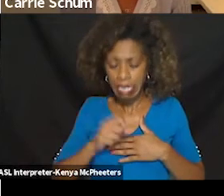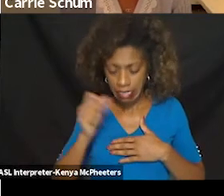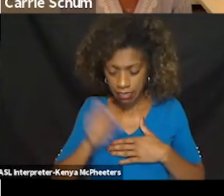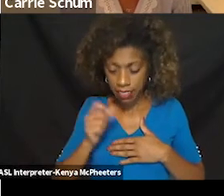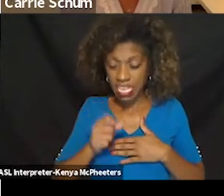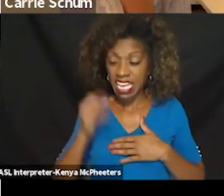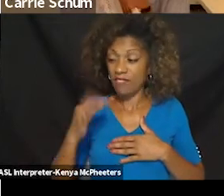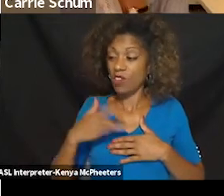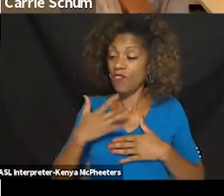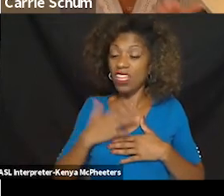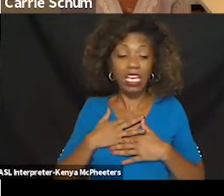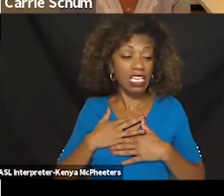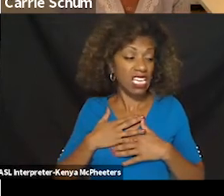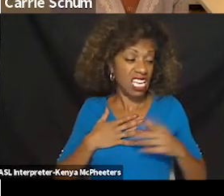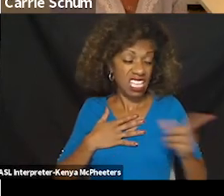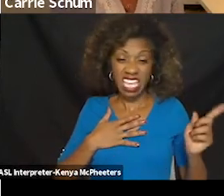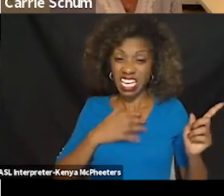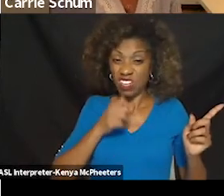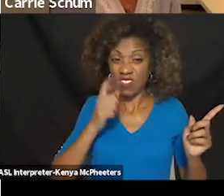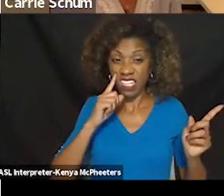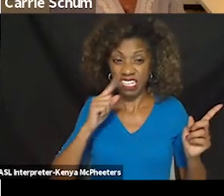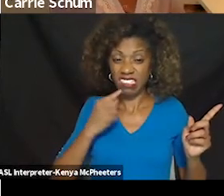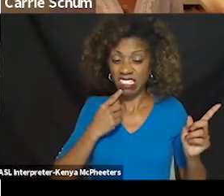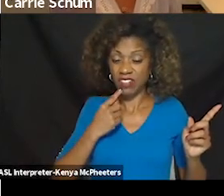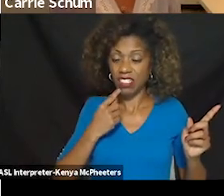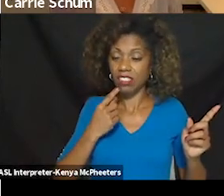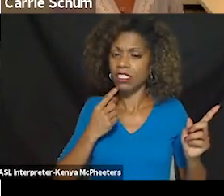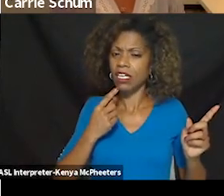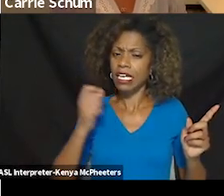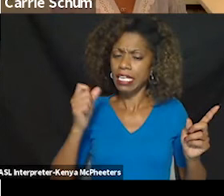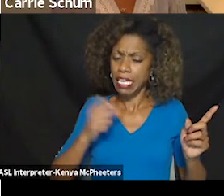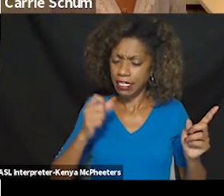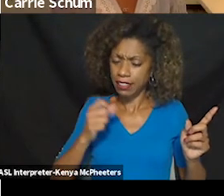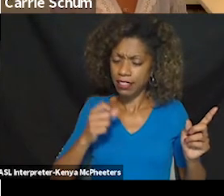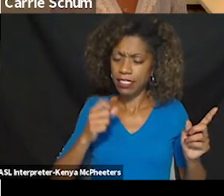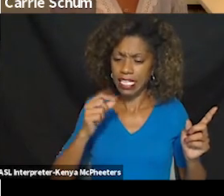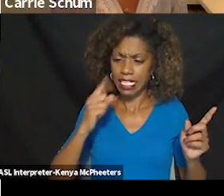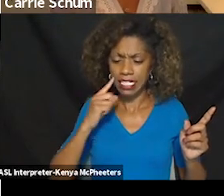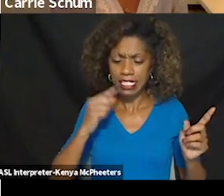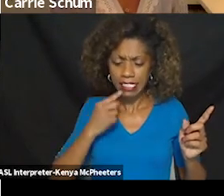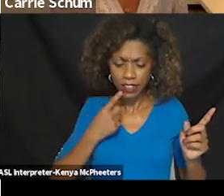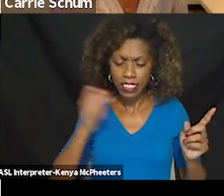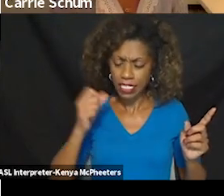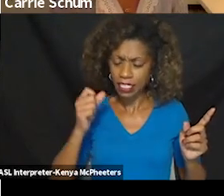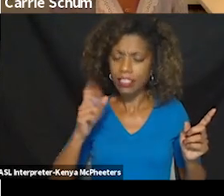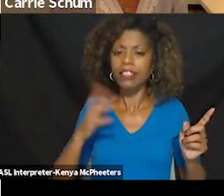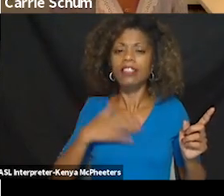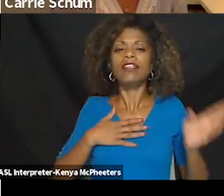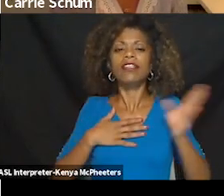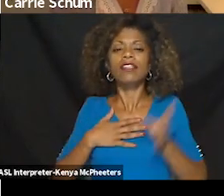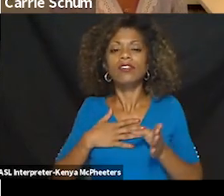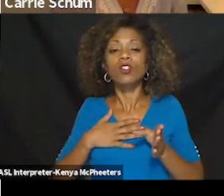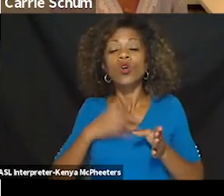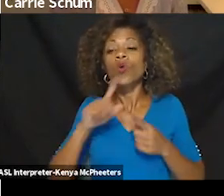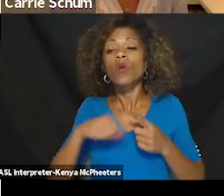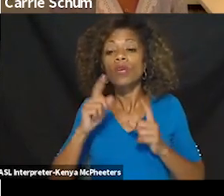serious. So go to the next slide. Really importantly, most people agreed when we said we gave them very specific messaging, which is outlined